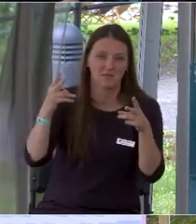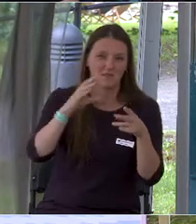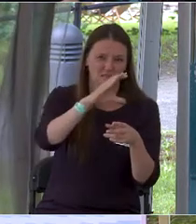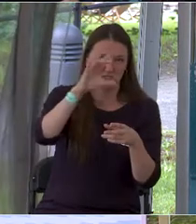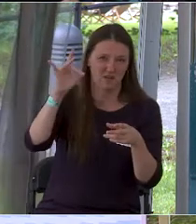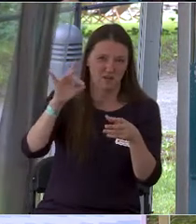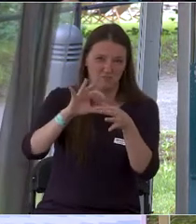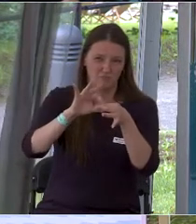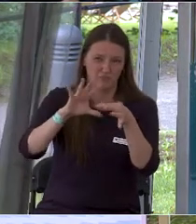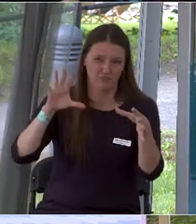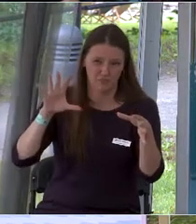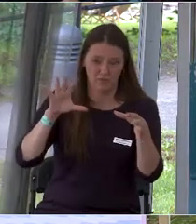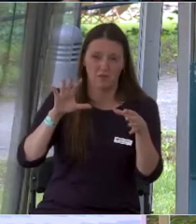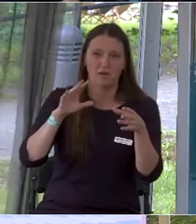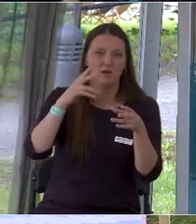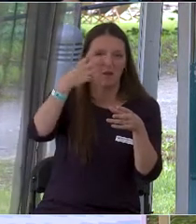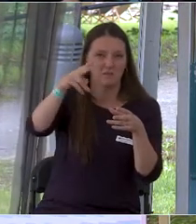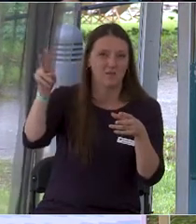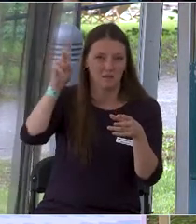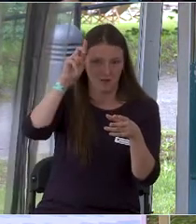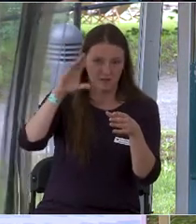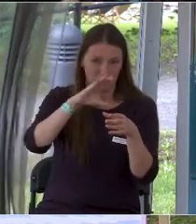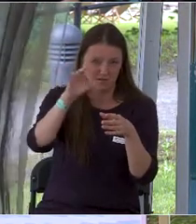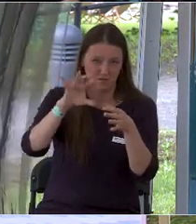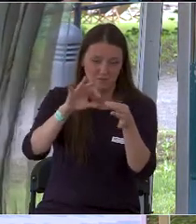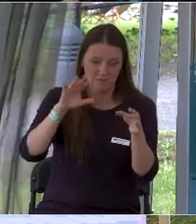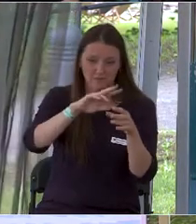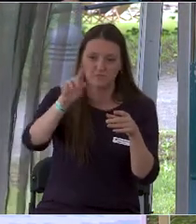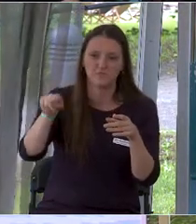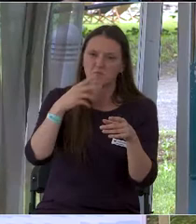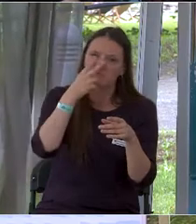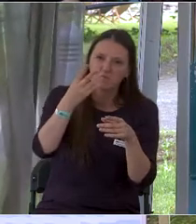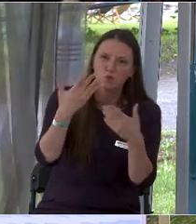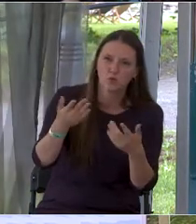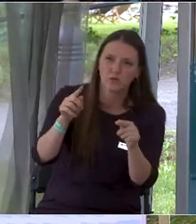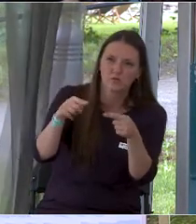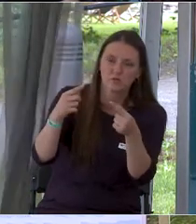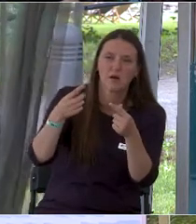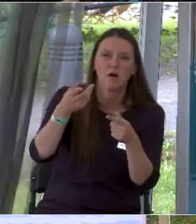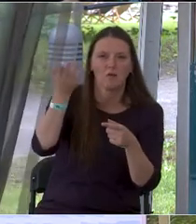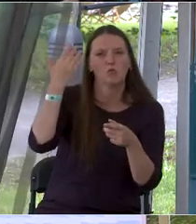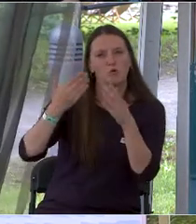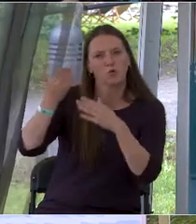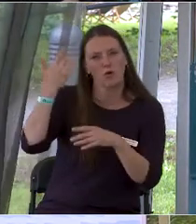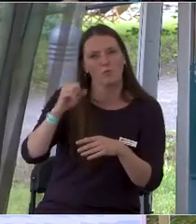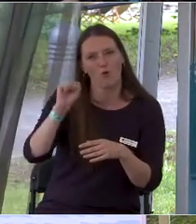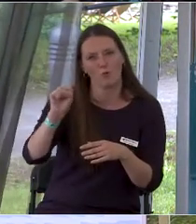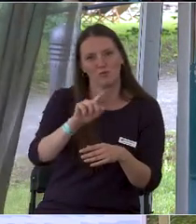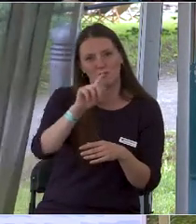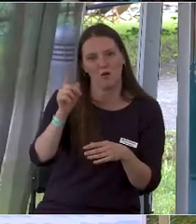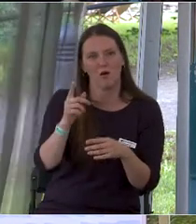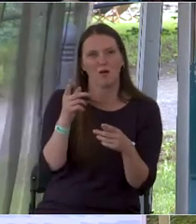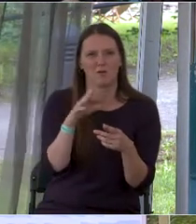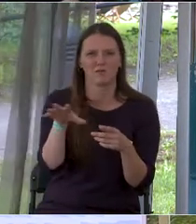system, the totalitarian Soviet system, was something that was consistently destroying social trust. I mean, it was a system that